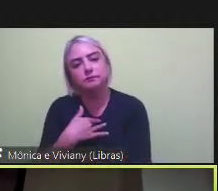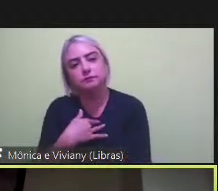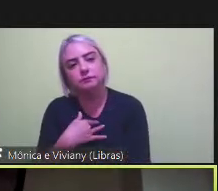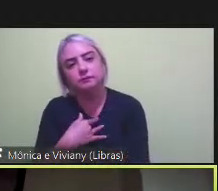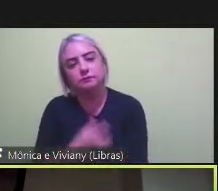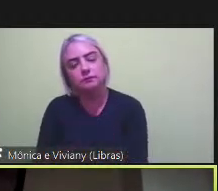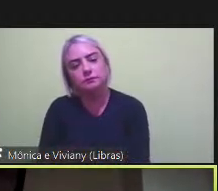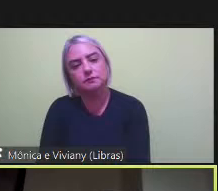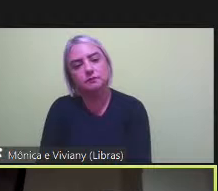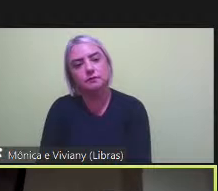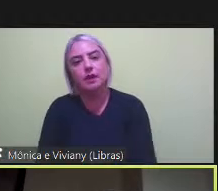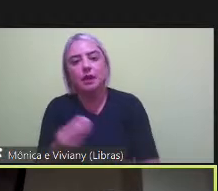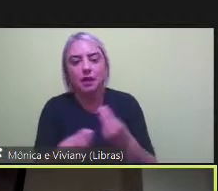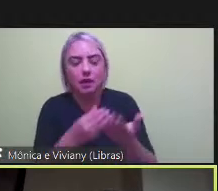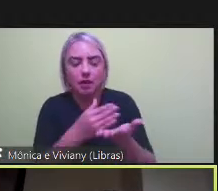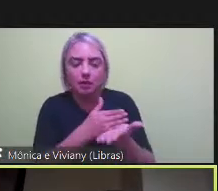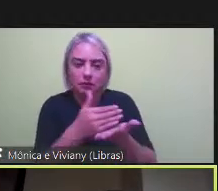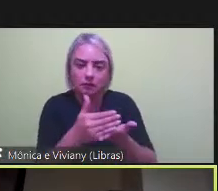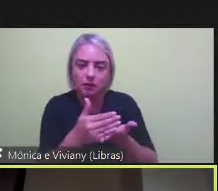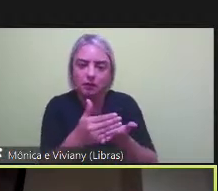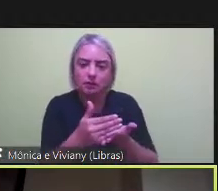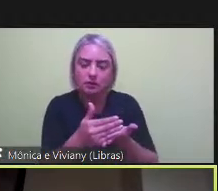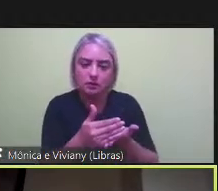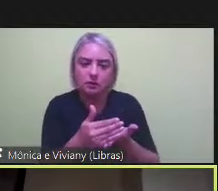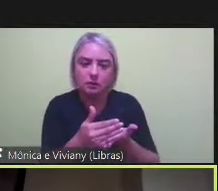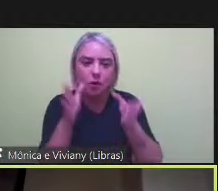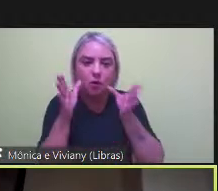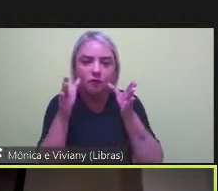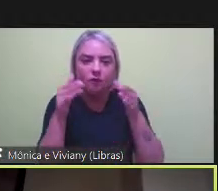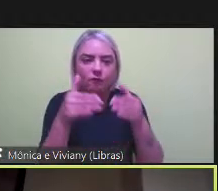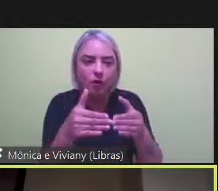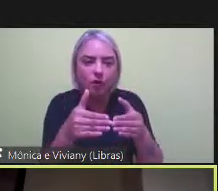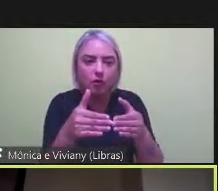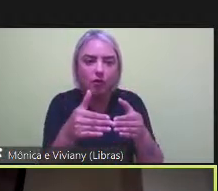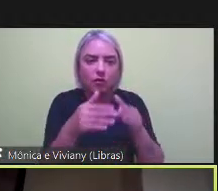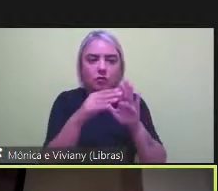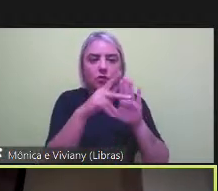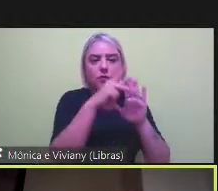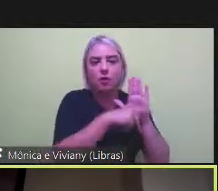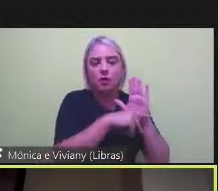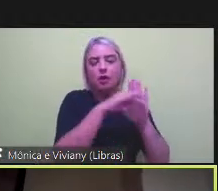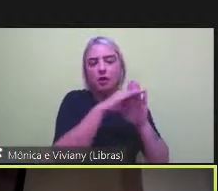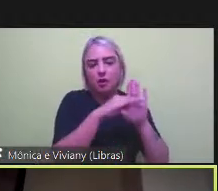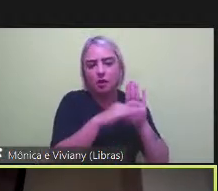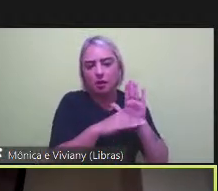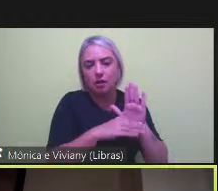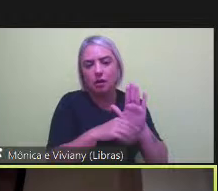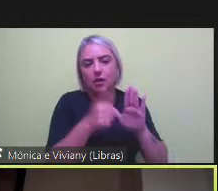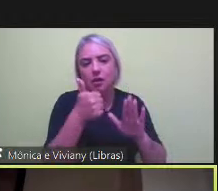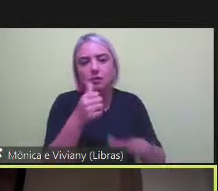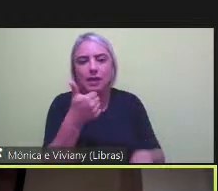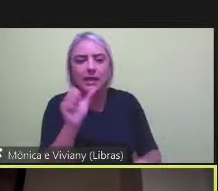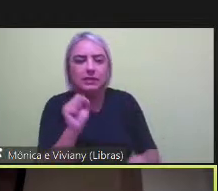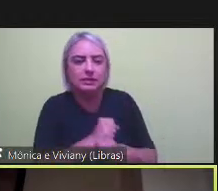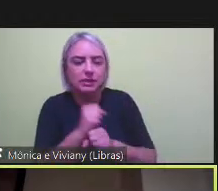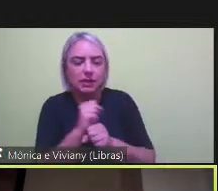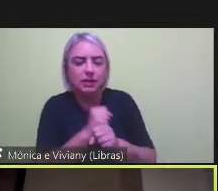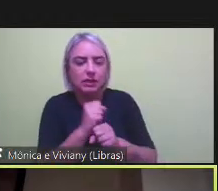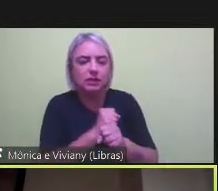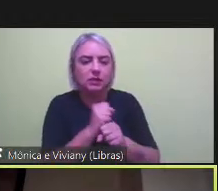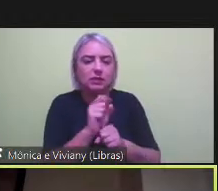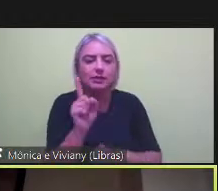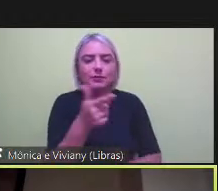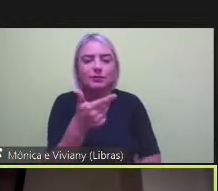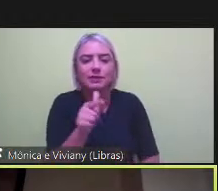health. And with the focus of the program, even these first 3